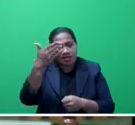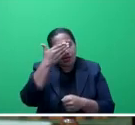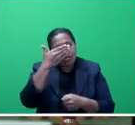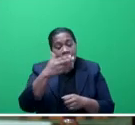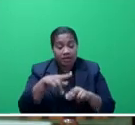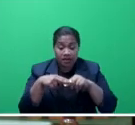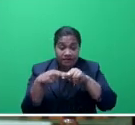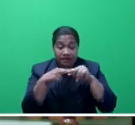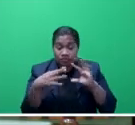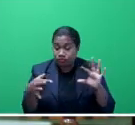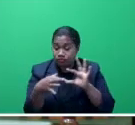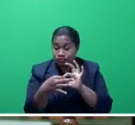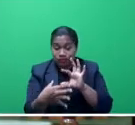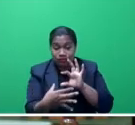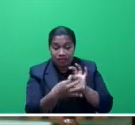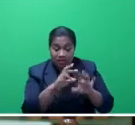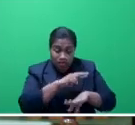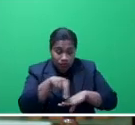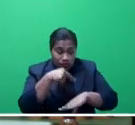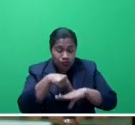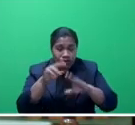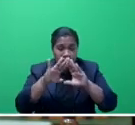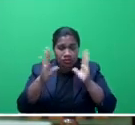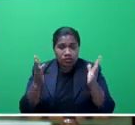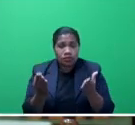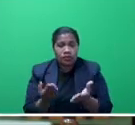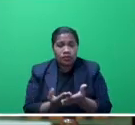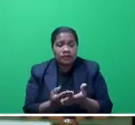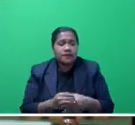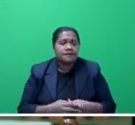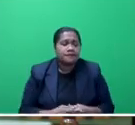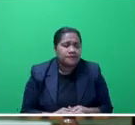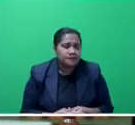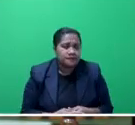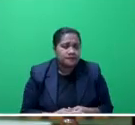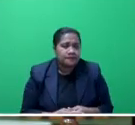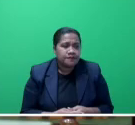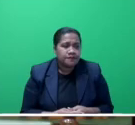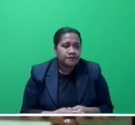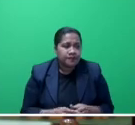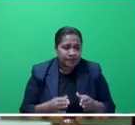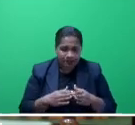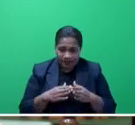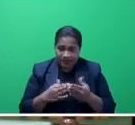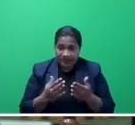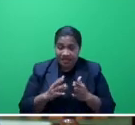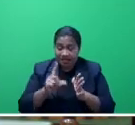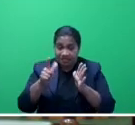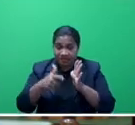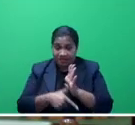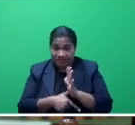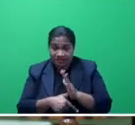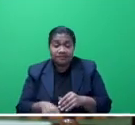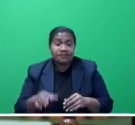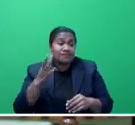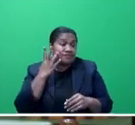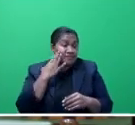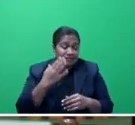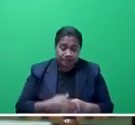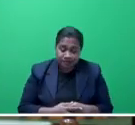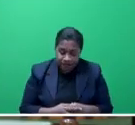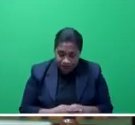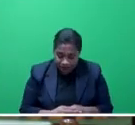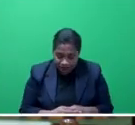in the region and around the world are quietly delivering for us at a time when multilateralism is humanity's best